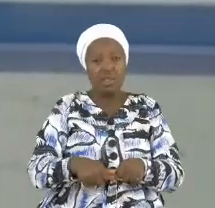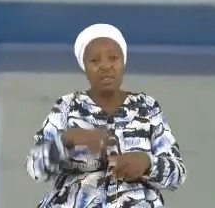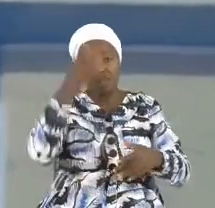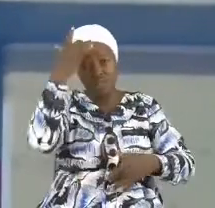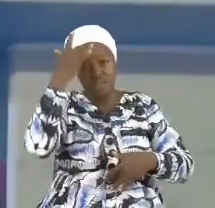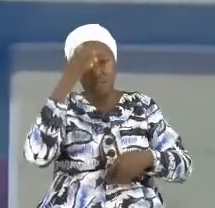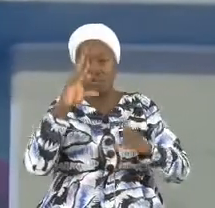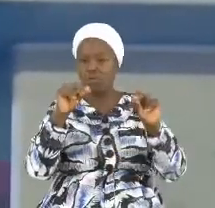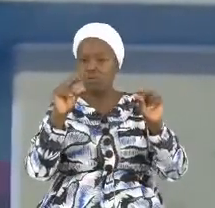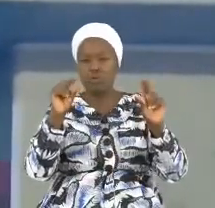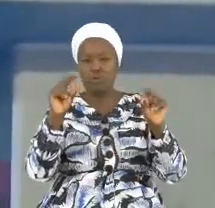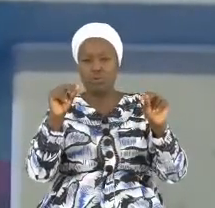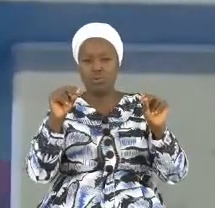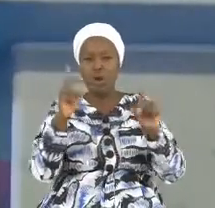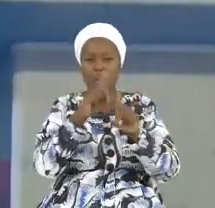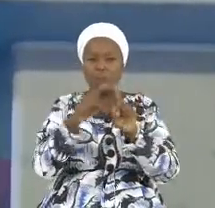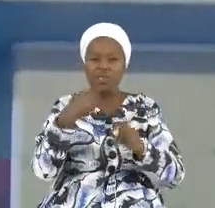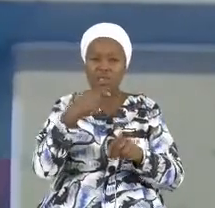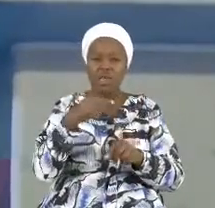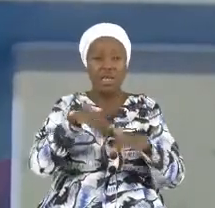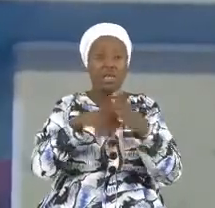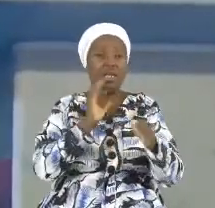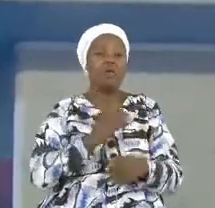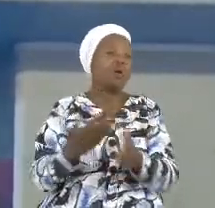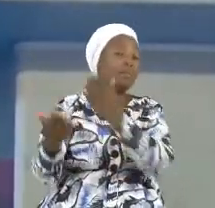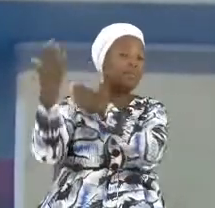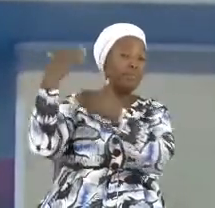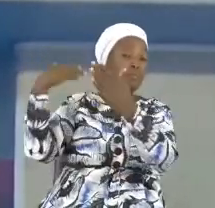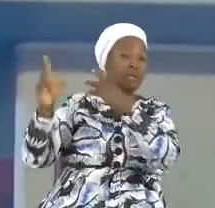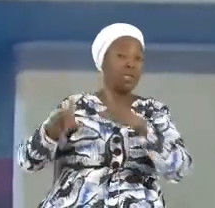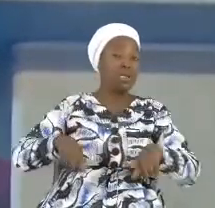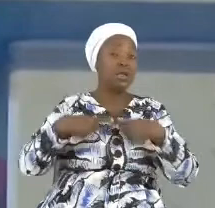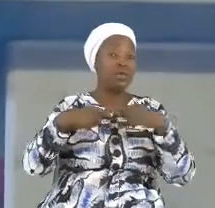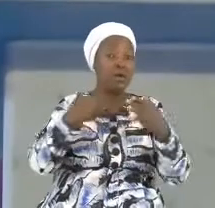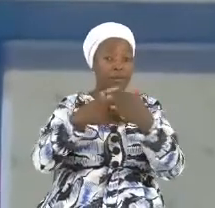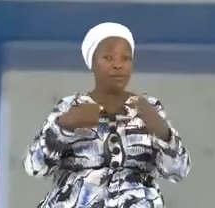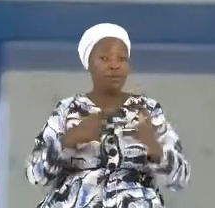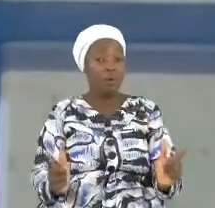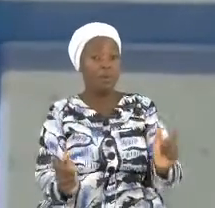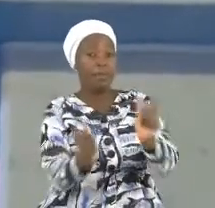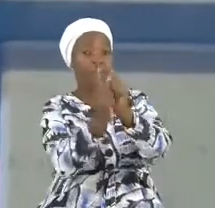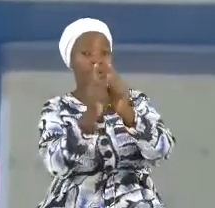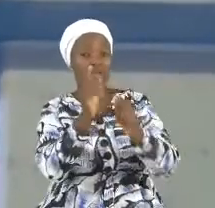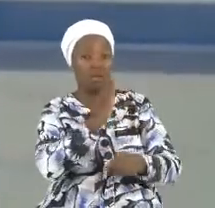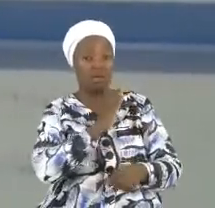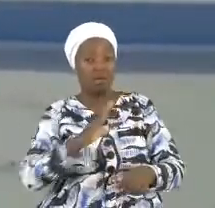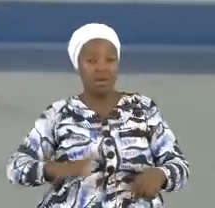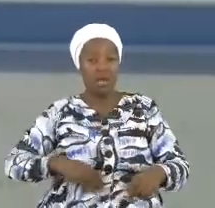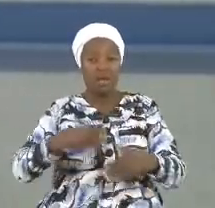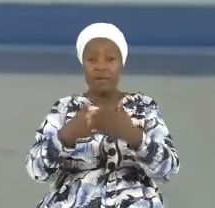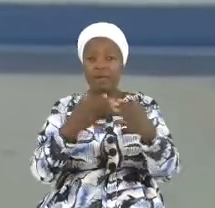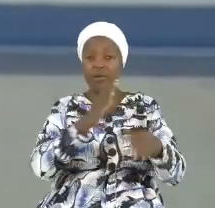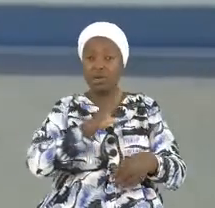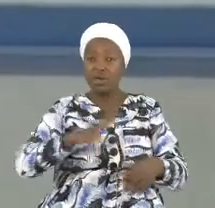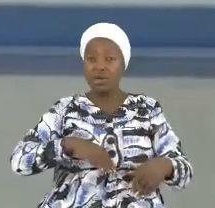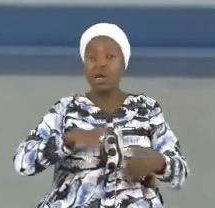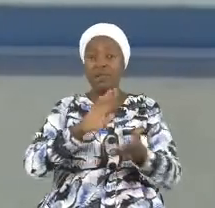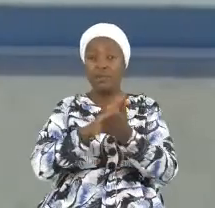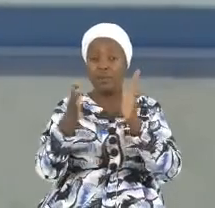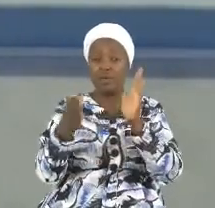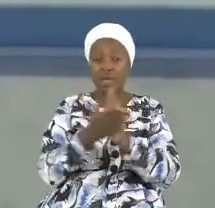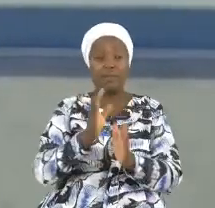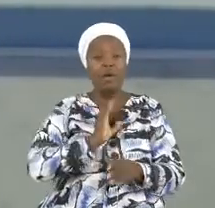says in our past life, before we met Christ, before Christ became our